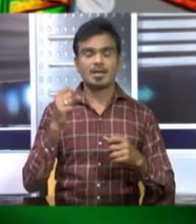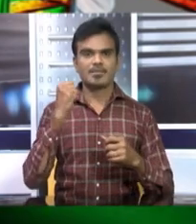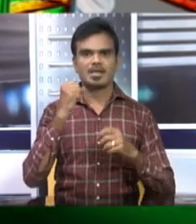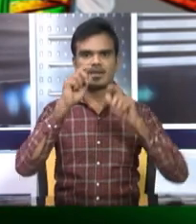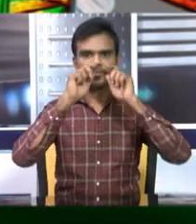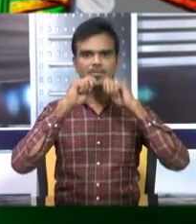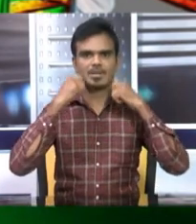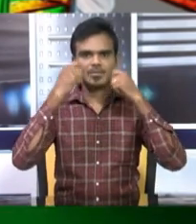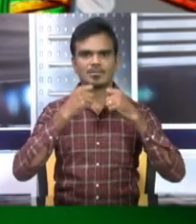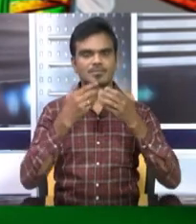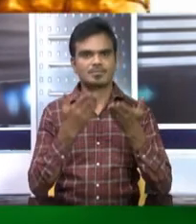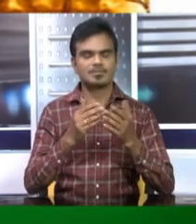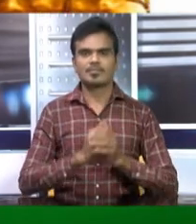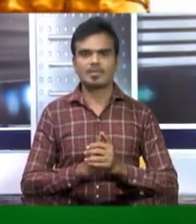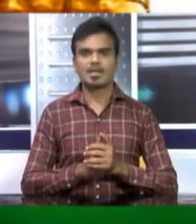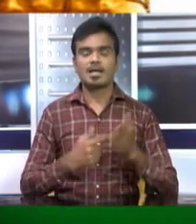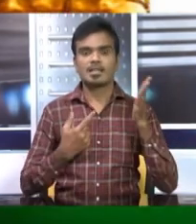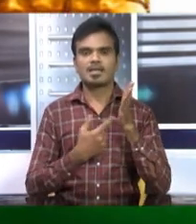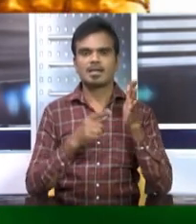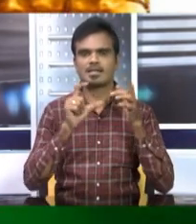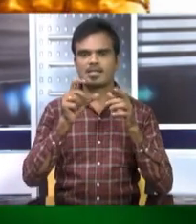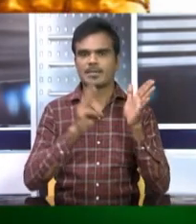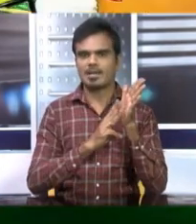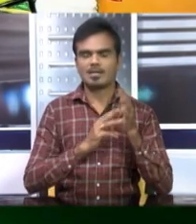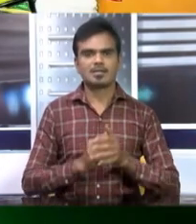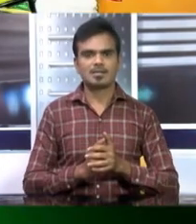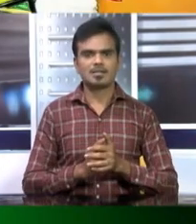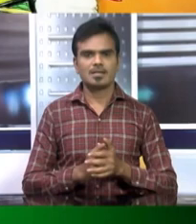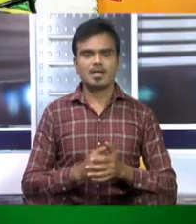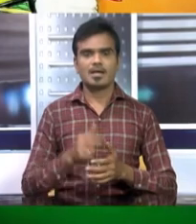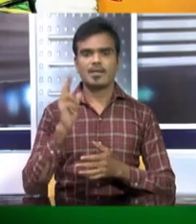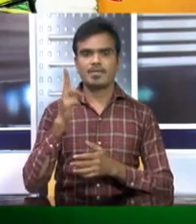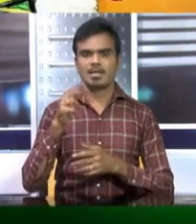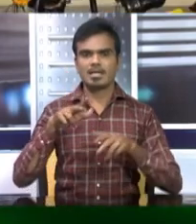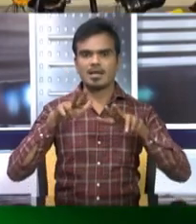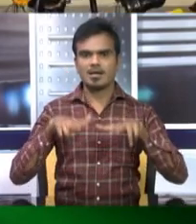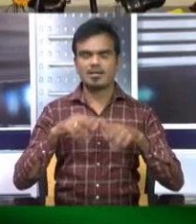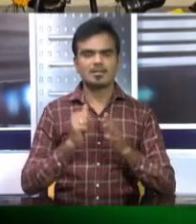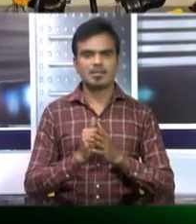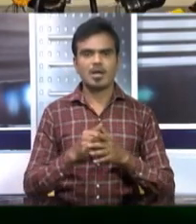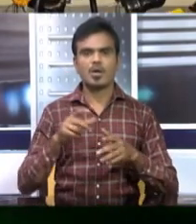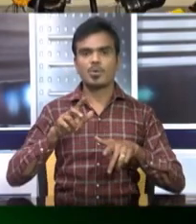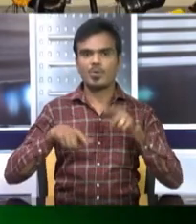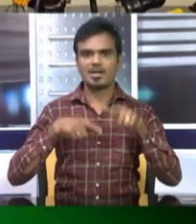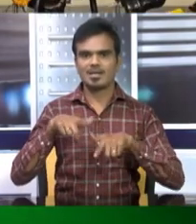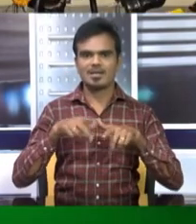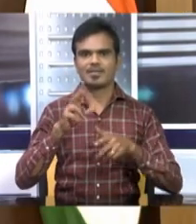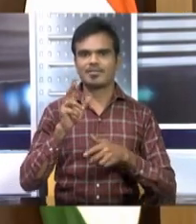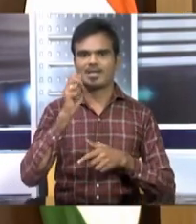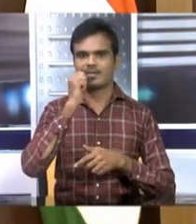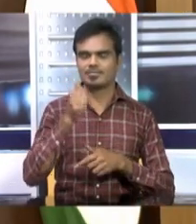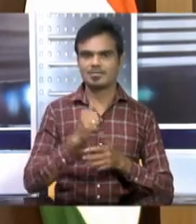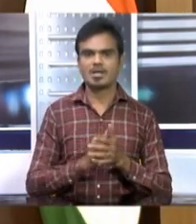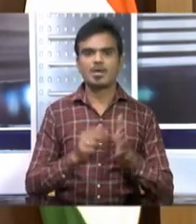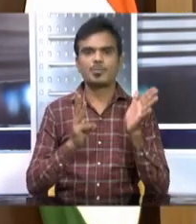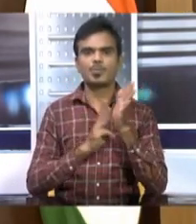Pandiya Kattaboman, Dheeran Chinnamalai, Venni Kaladi, Ondi Veeran,